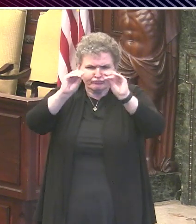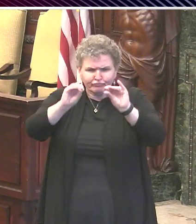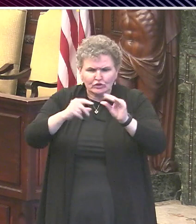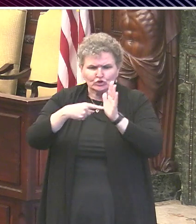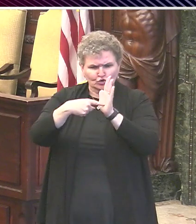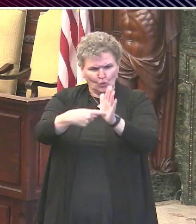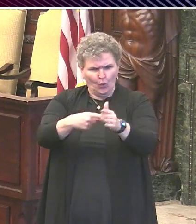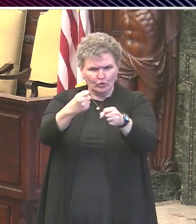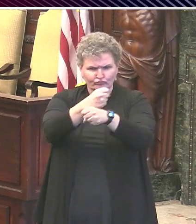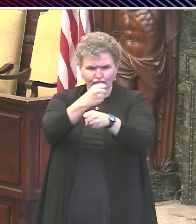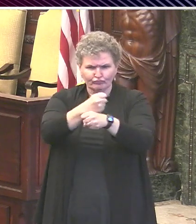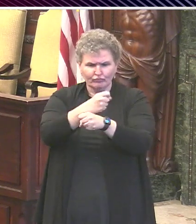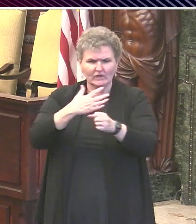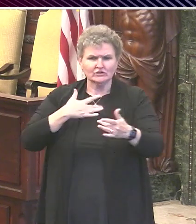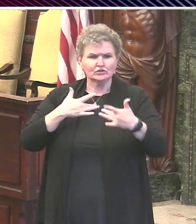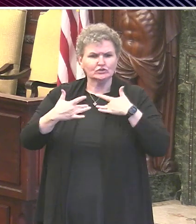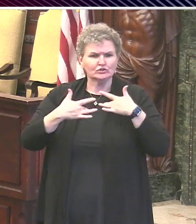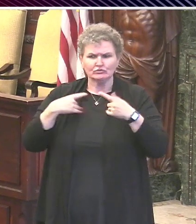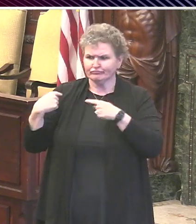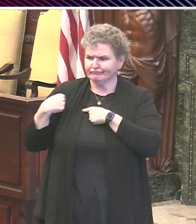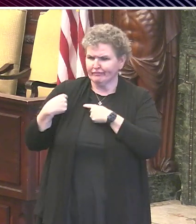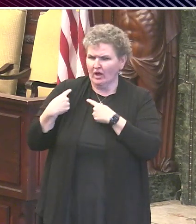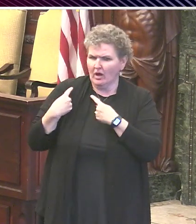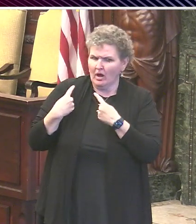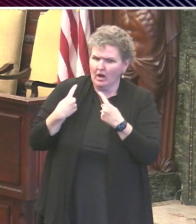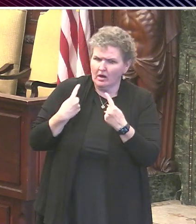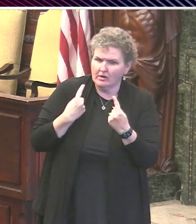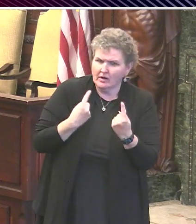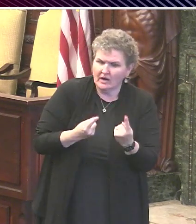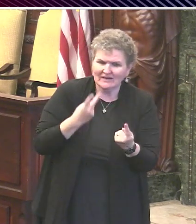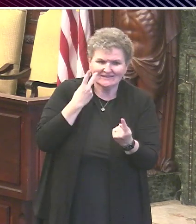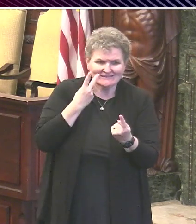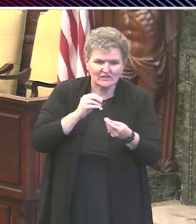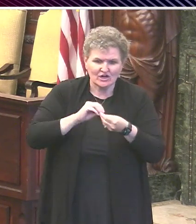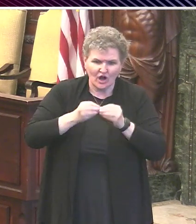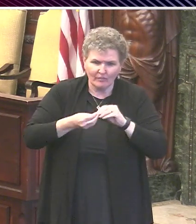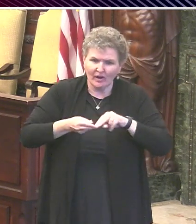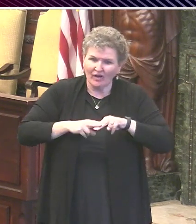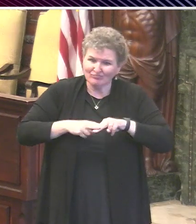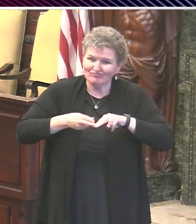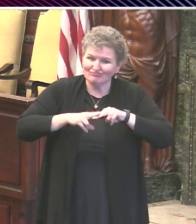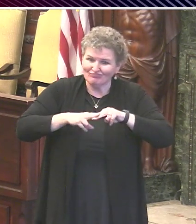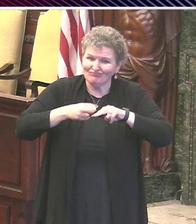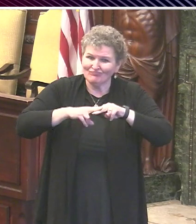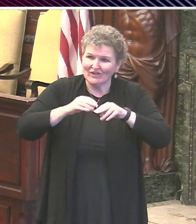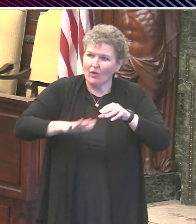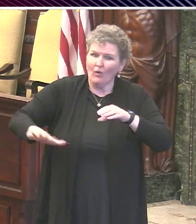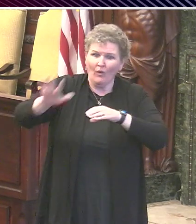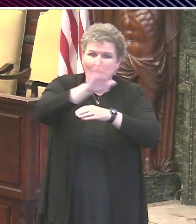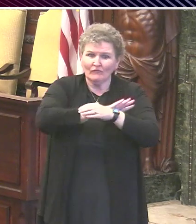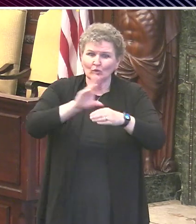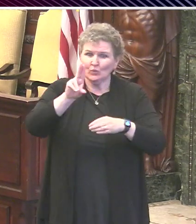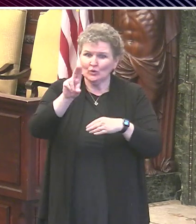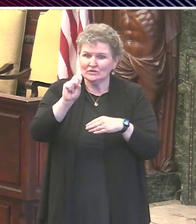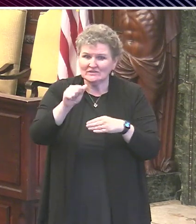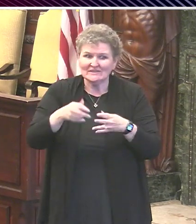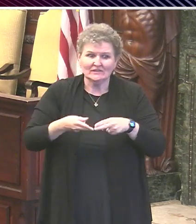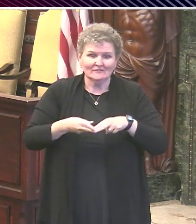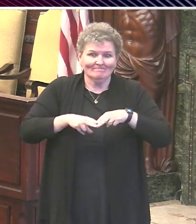concern that we've had for some time now. That we're seeing increases in cases around the country. We're seeing increases in cases around the rest